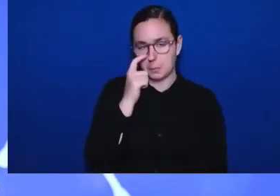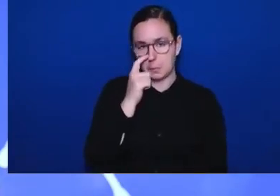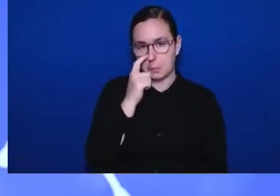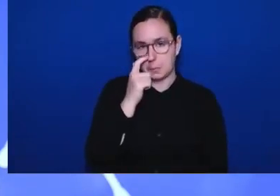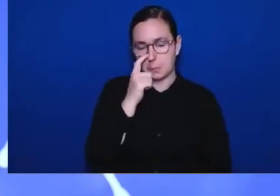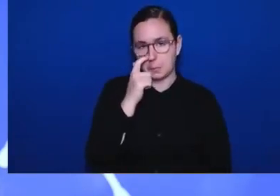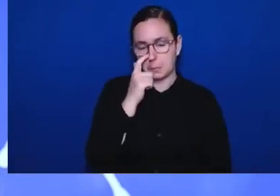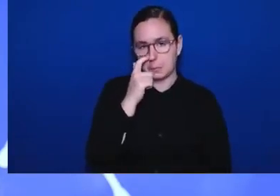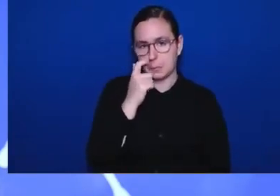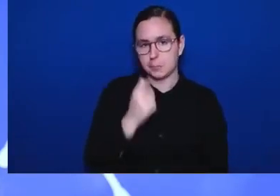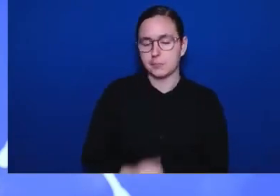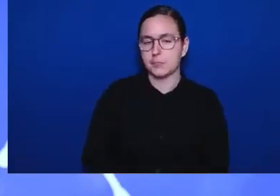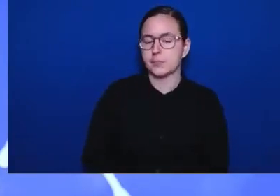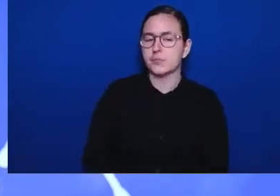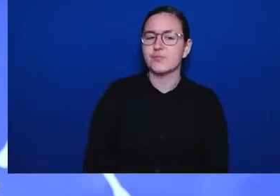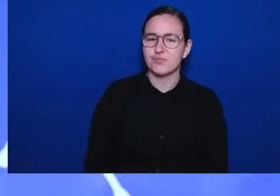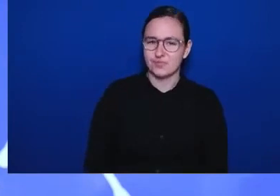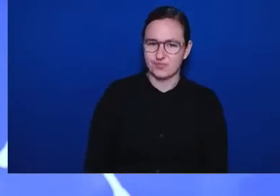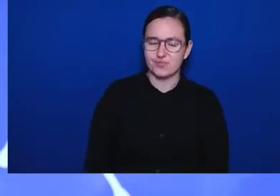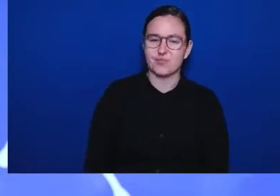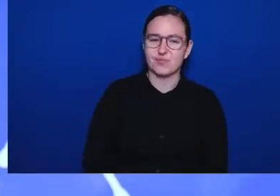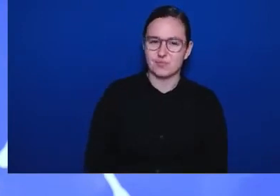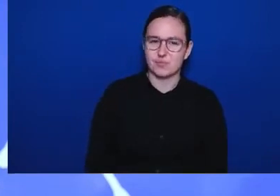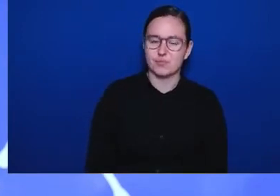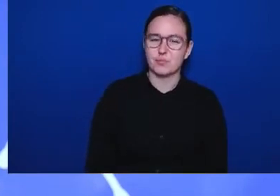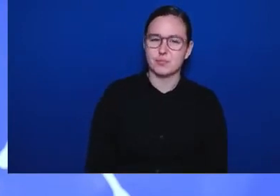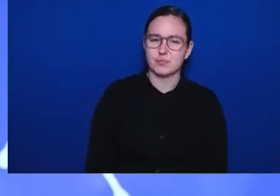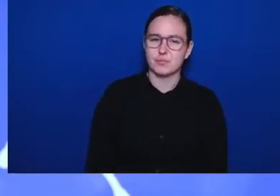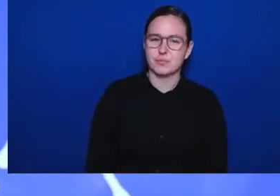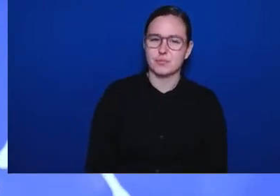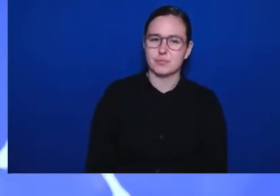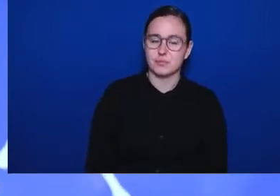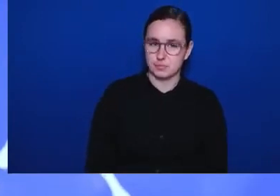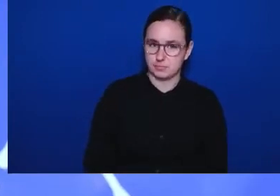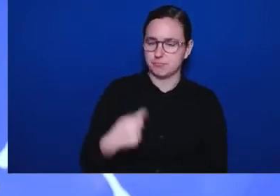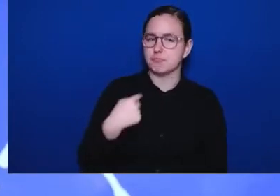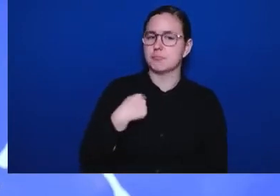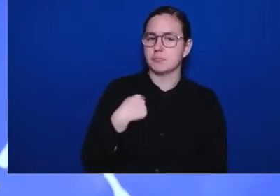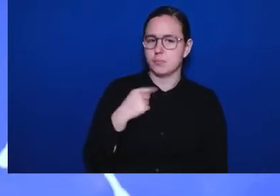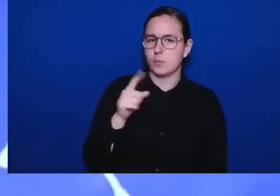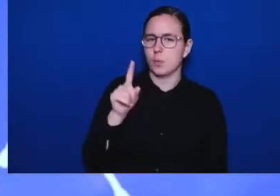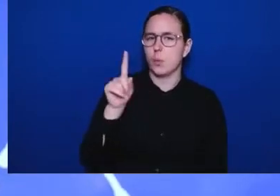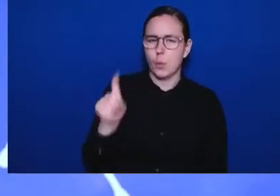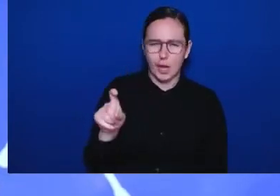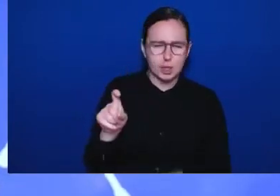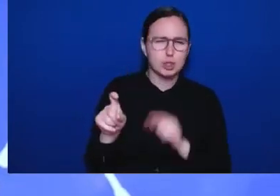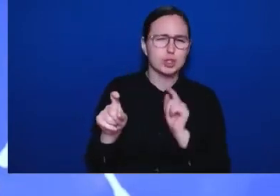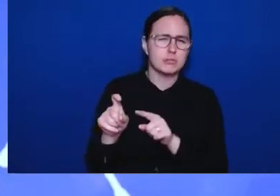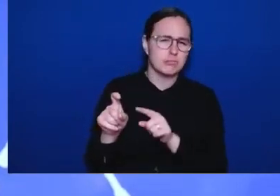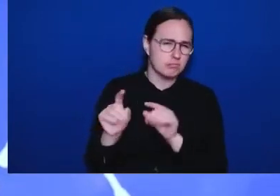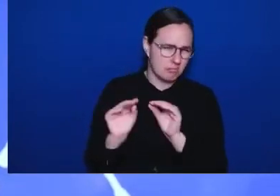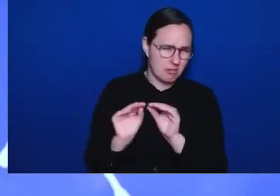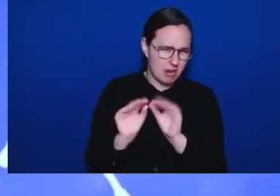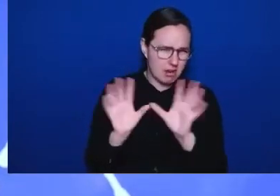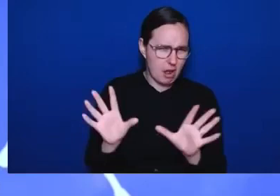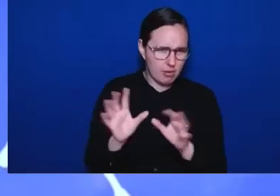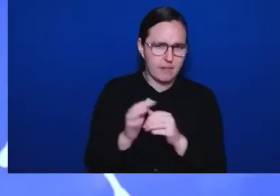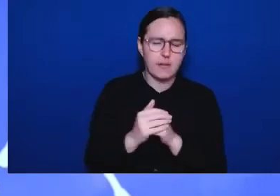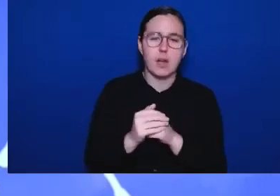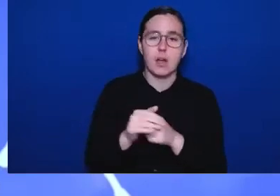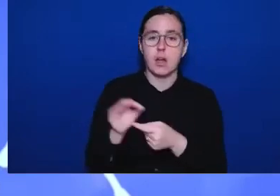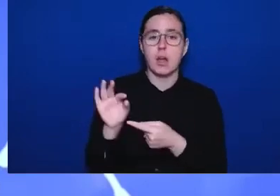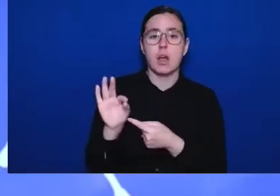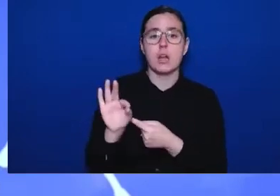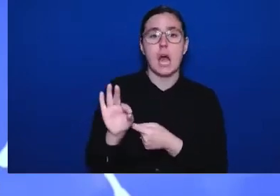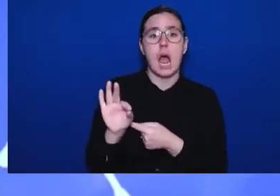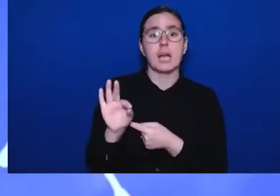calling from Andrew's old desk. I just also have a question just to get some more clarification. I mean, you're opening up 92 spots